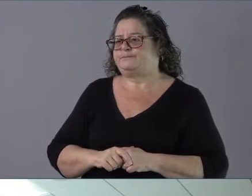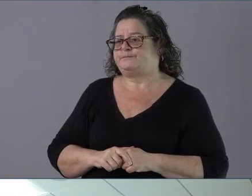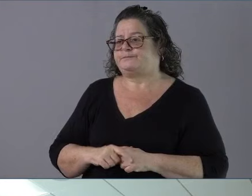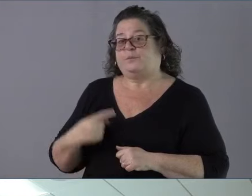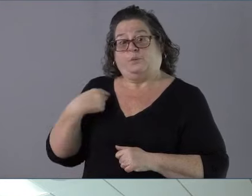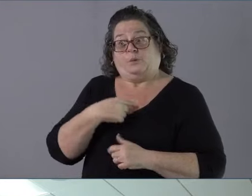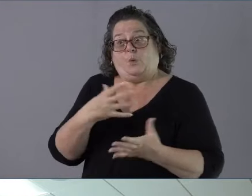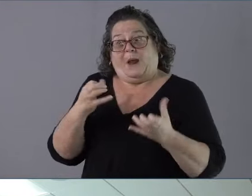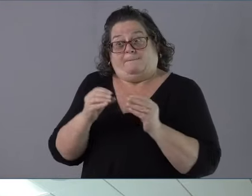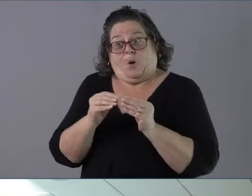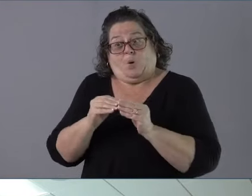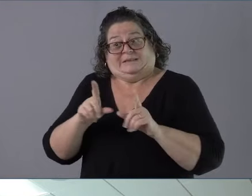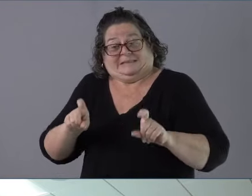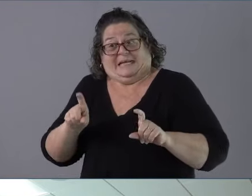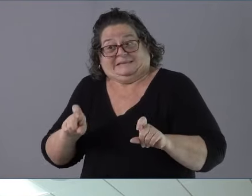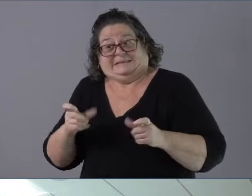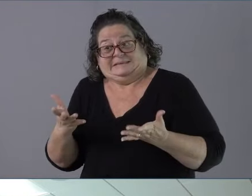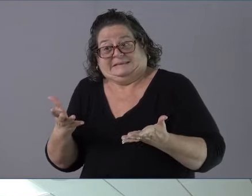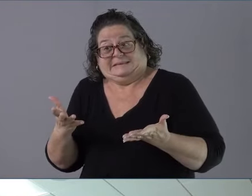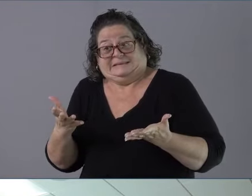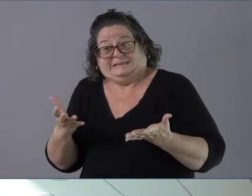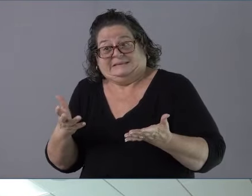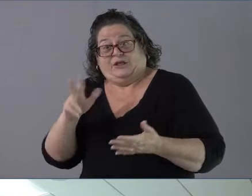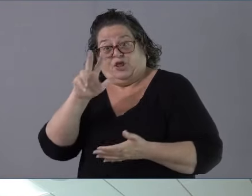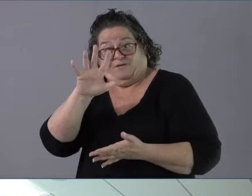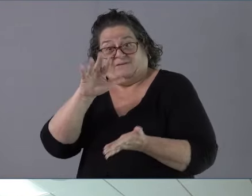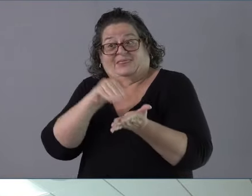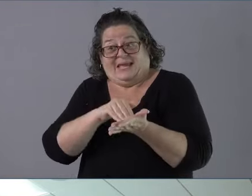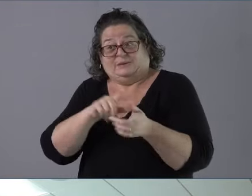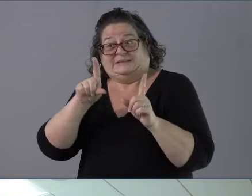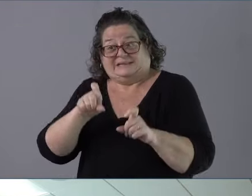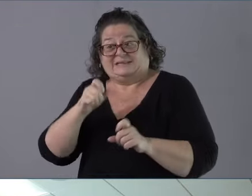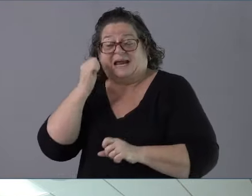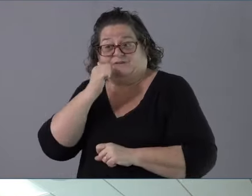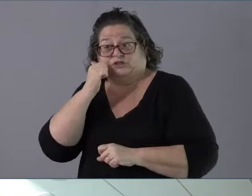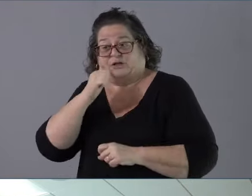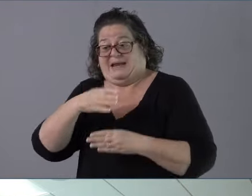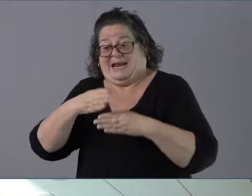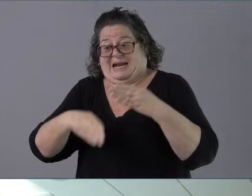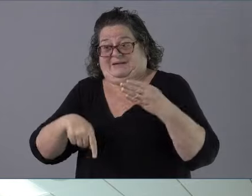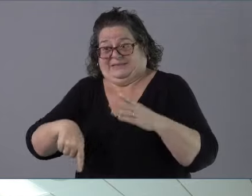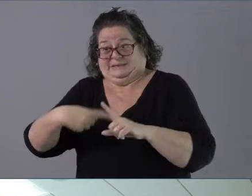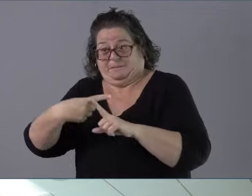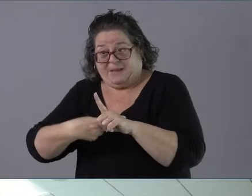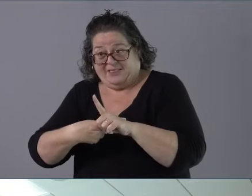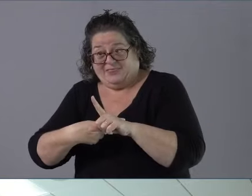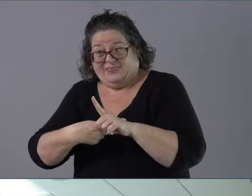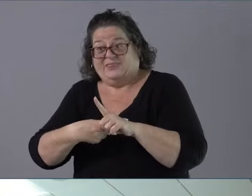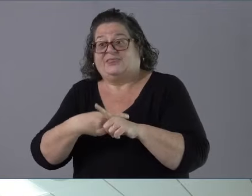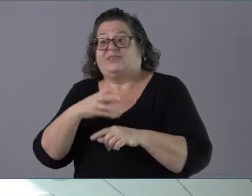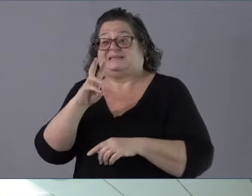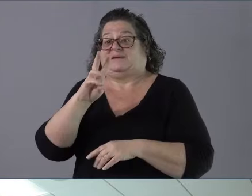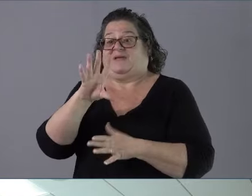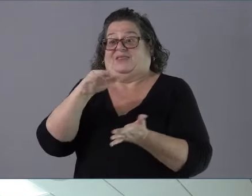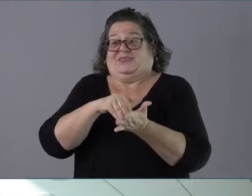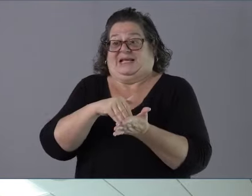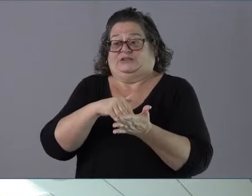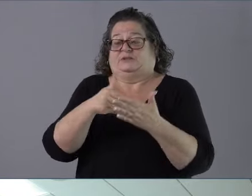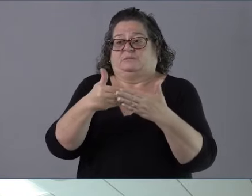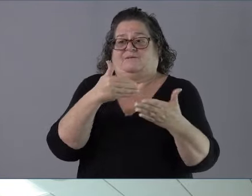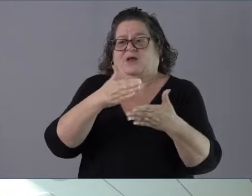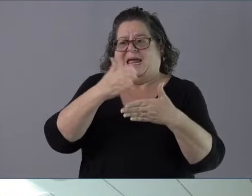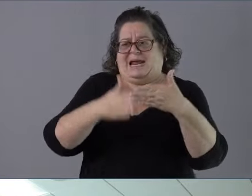the end of this month, 65,000 tests a day by the end of August, and to date we've conducted 954,000